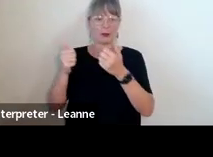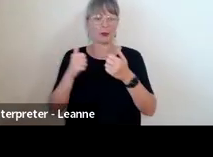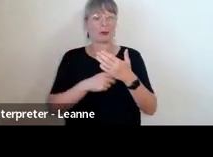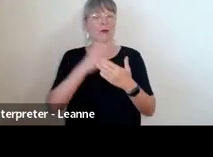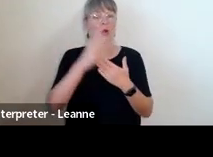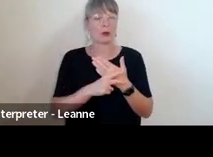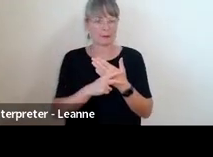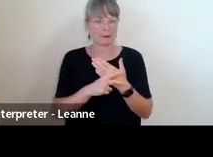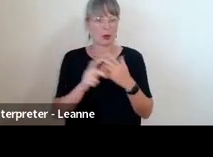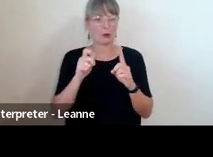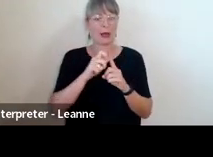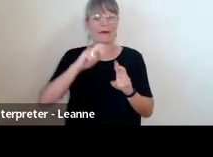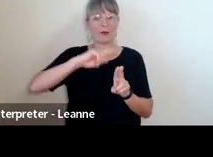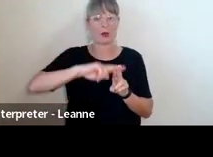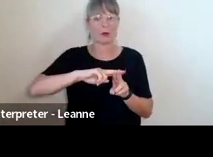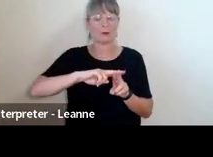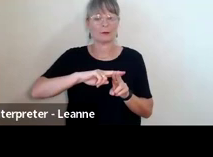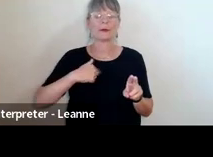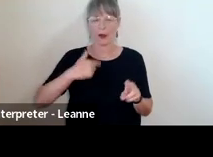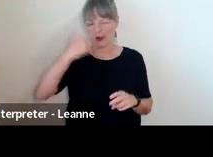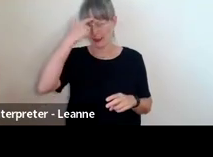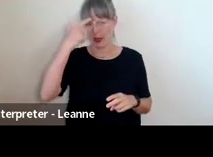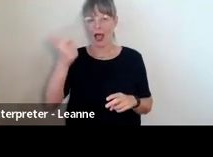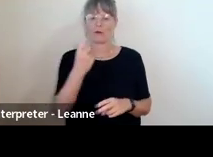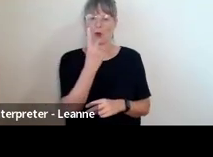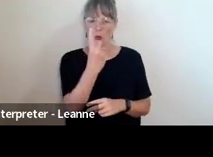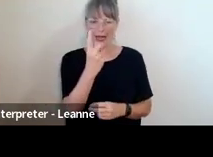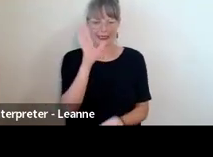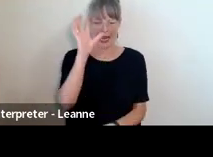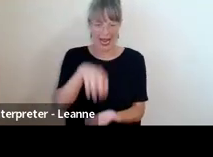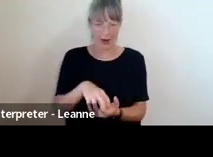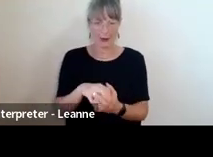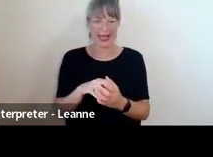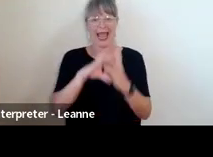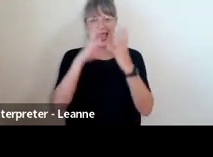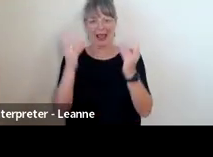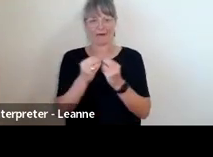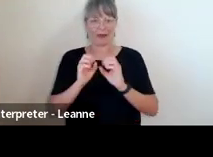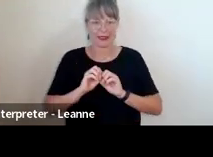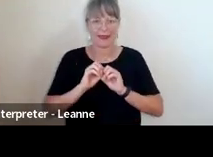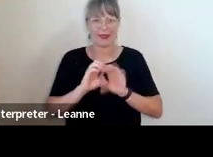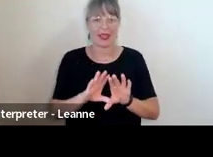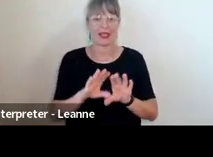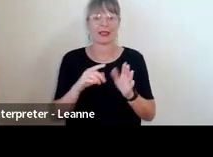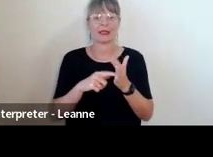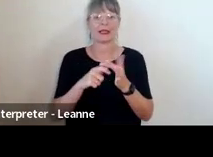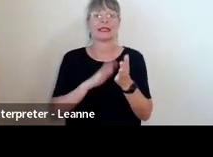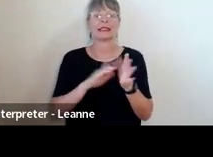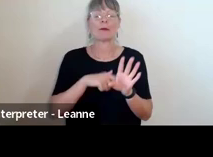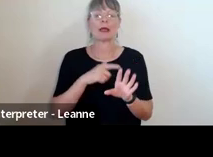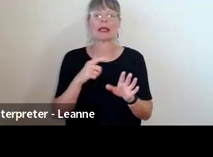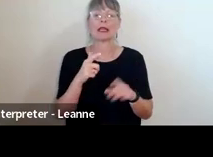Teamy was born, a central hub where everything is in one place. Teamy will be a subscription-based, person-centred